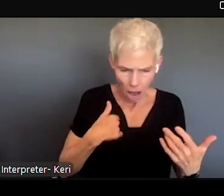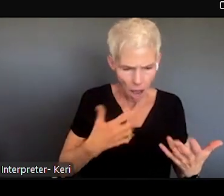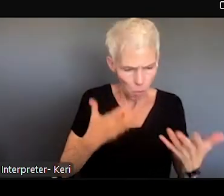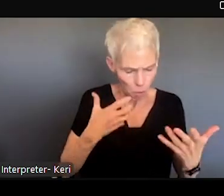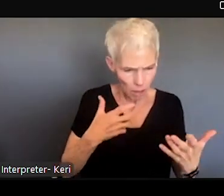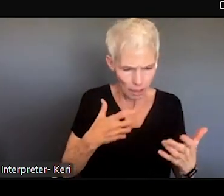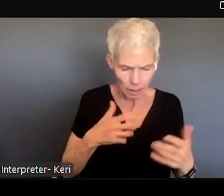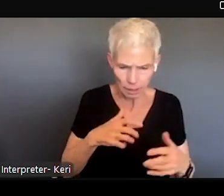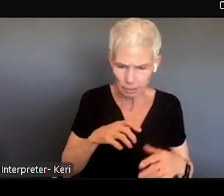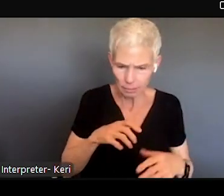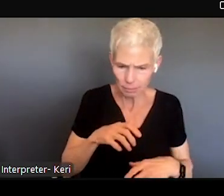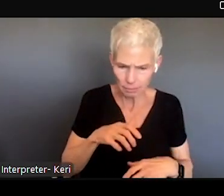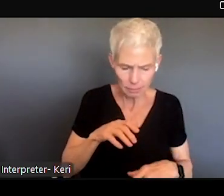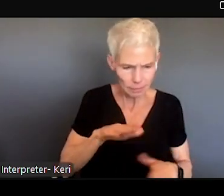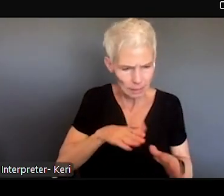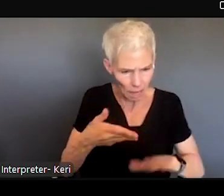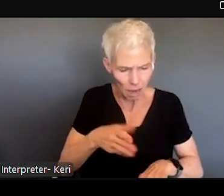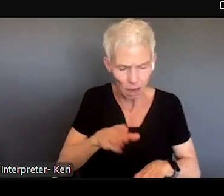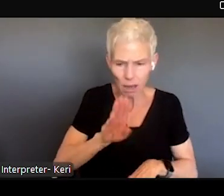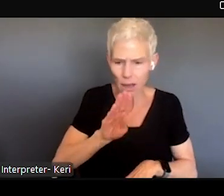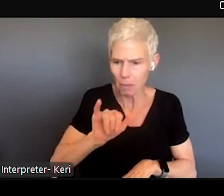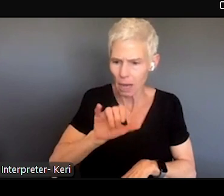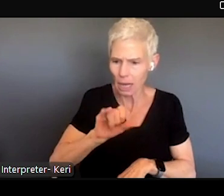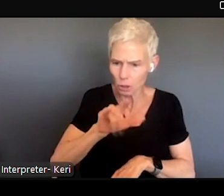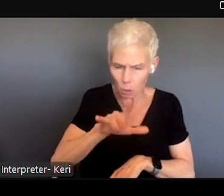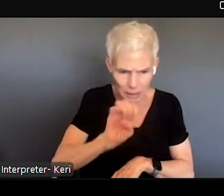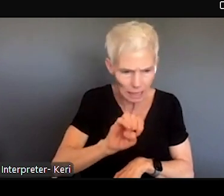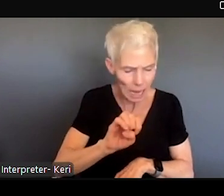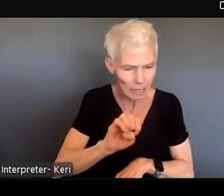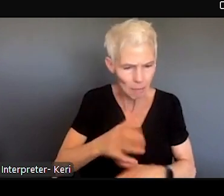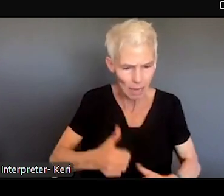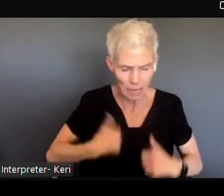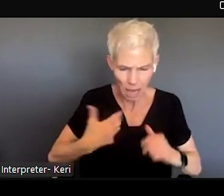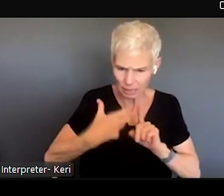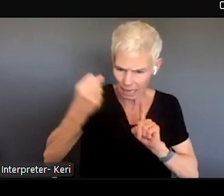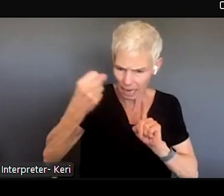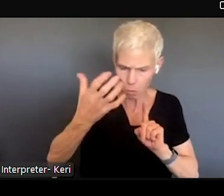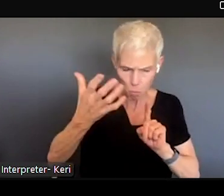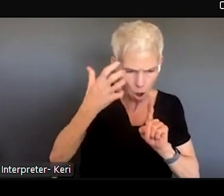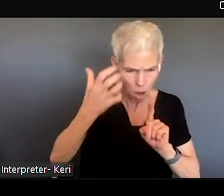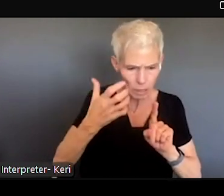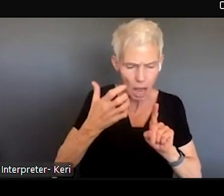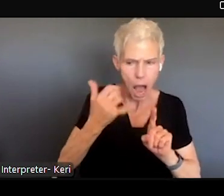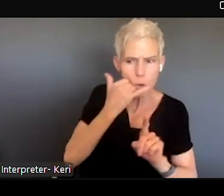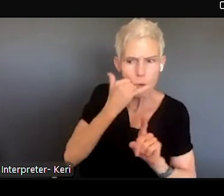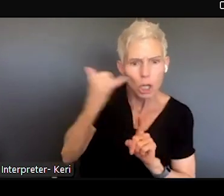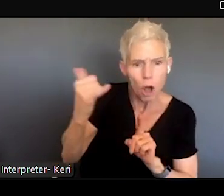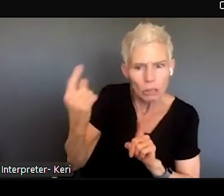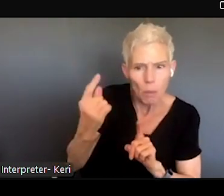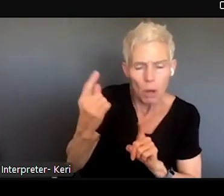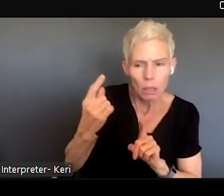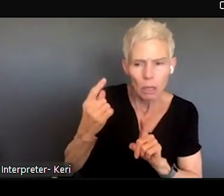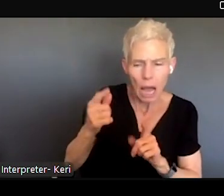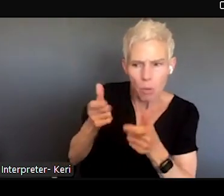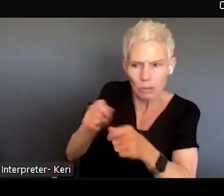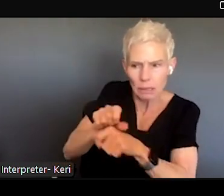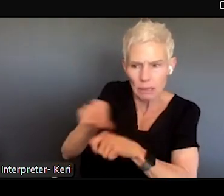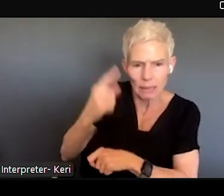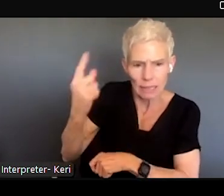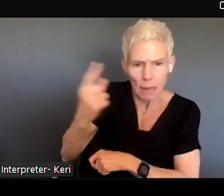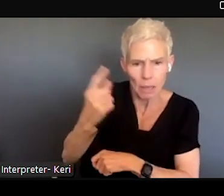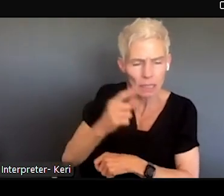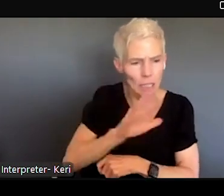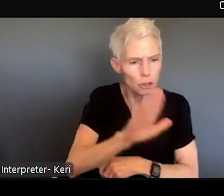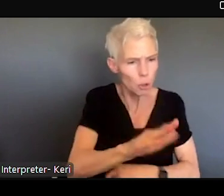life, you're going to call somebody, you're going to text somebody, you're going to reach out because your life is worth that. And so you're